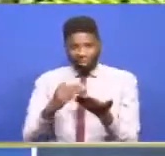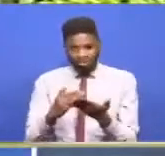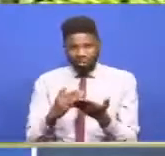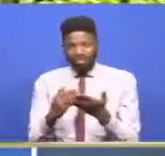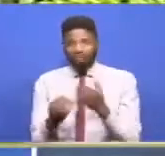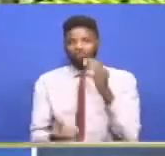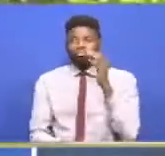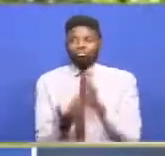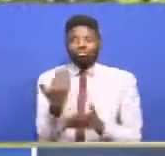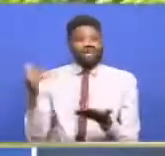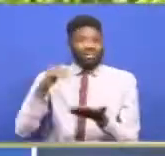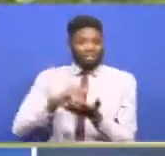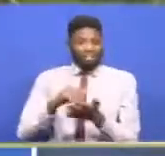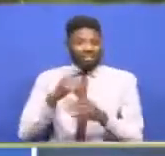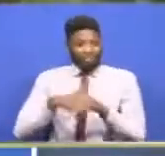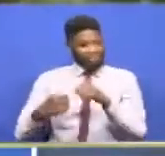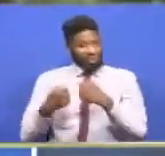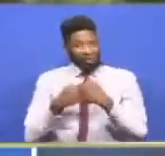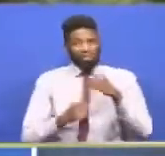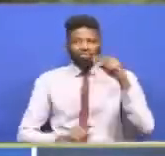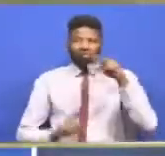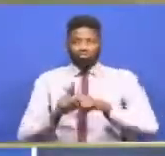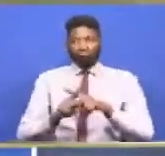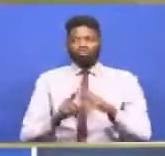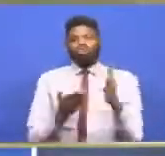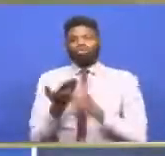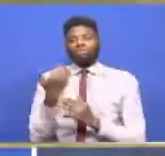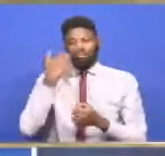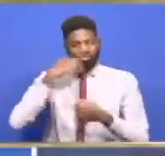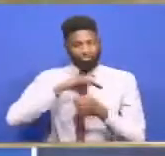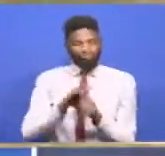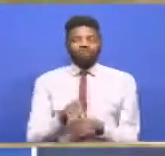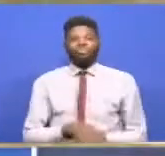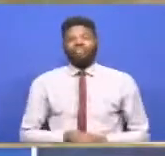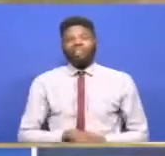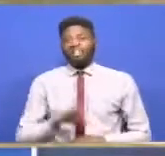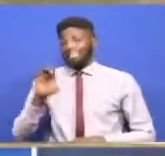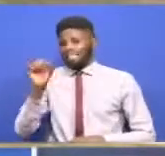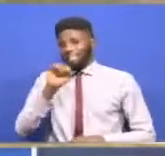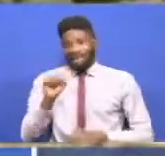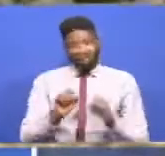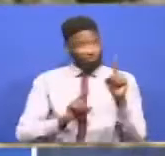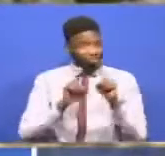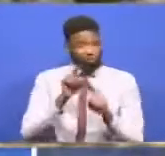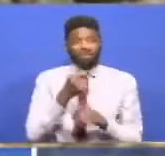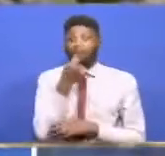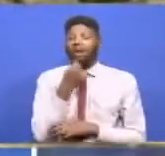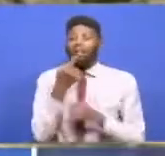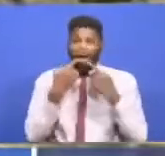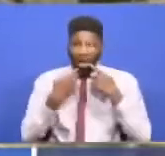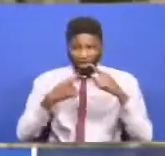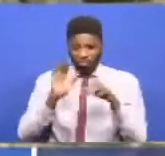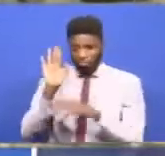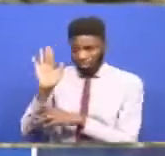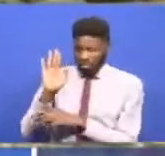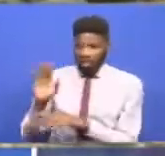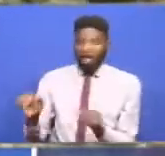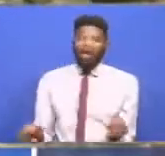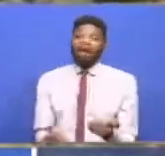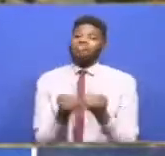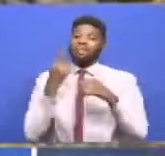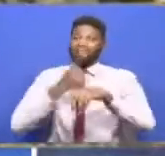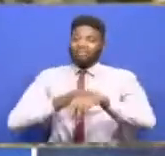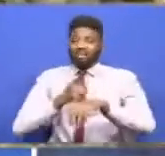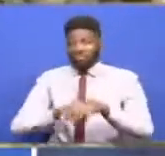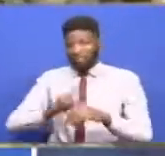pandemic. The announcement by Tourism and Wildlife Cabinet Secretary Najib Balala comes at a time when Kenya's